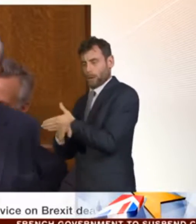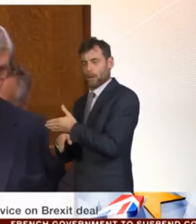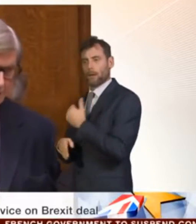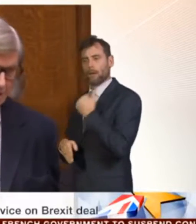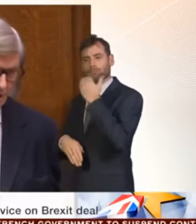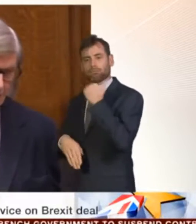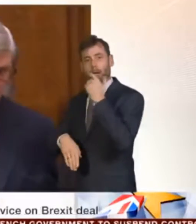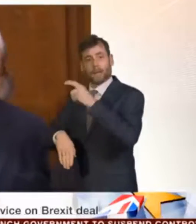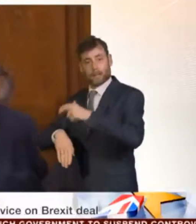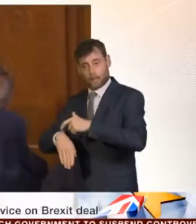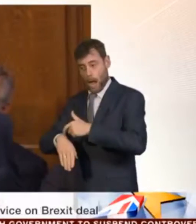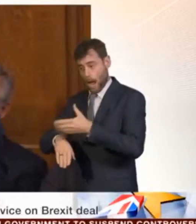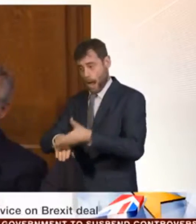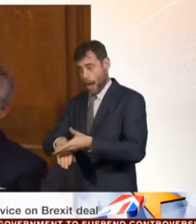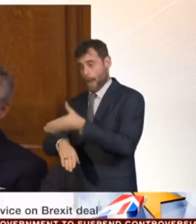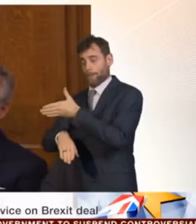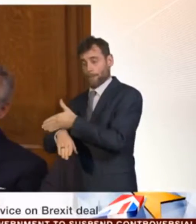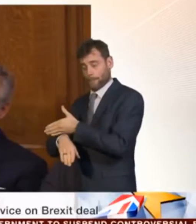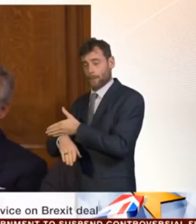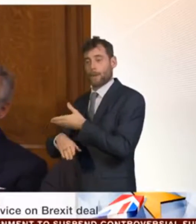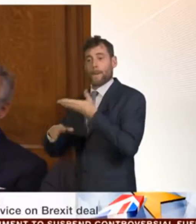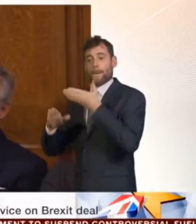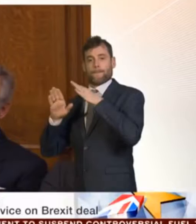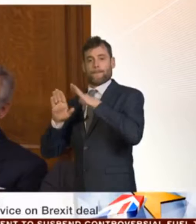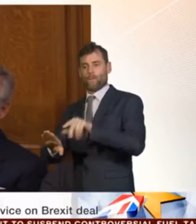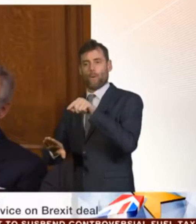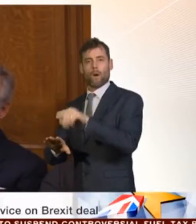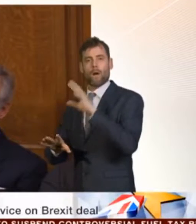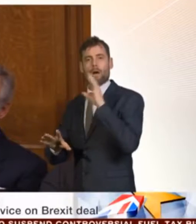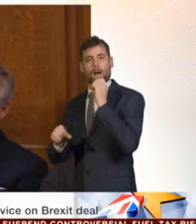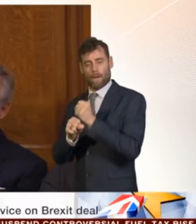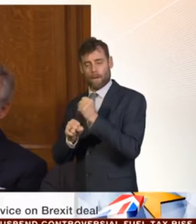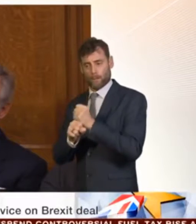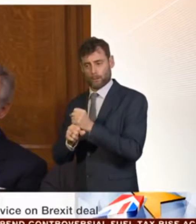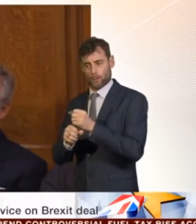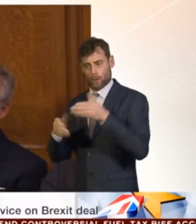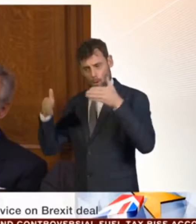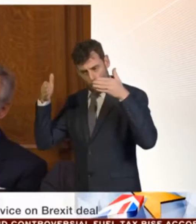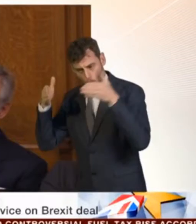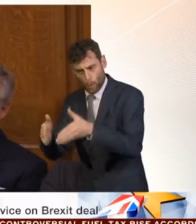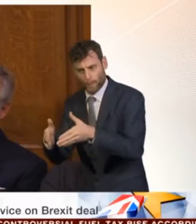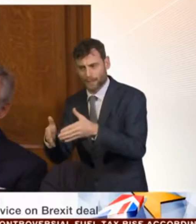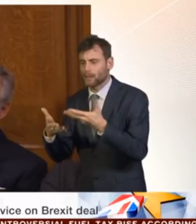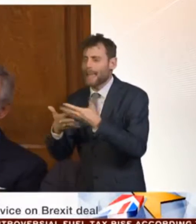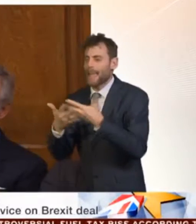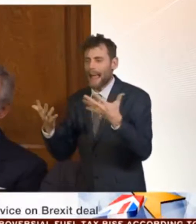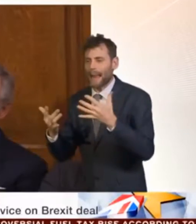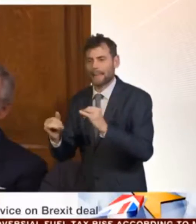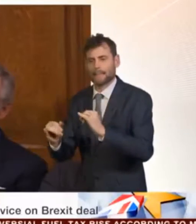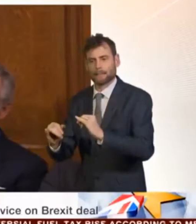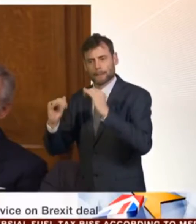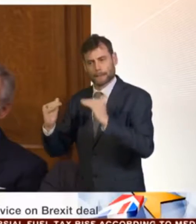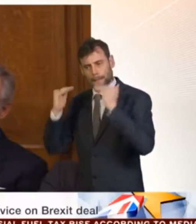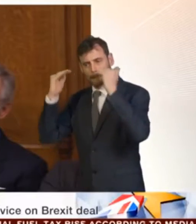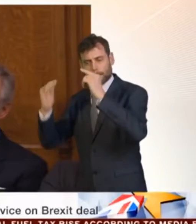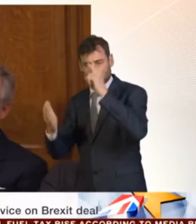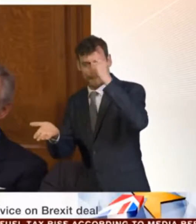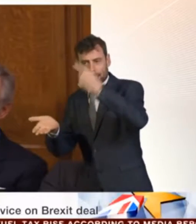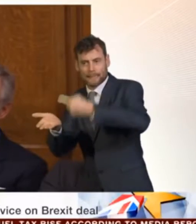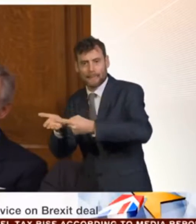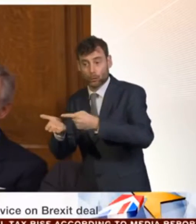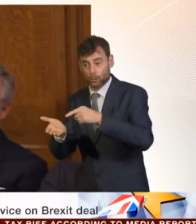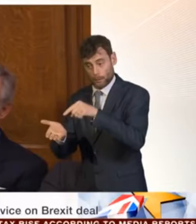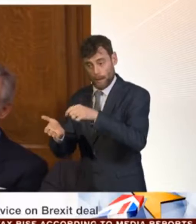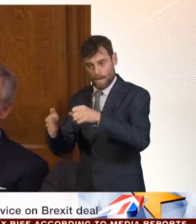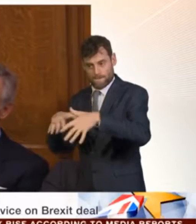government is committed, and I use the expression set out in the code, to critical decisions involving legal